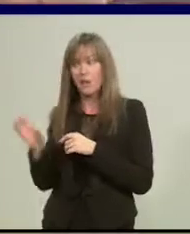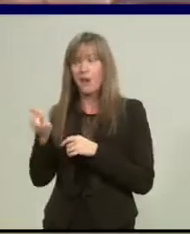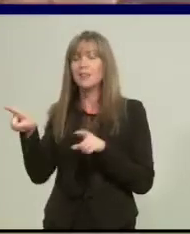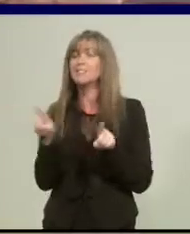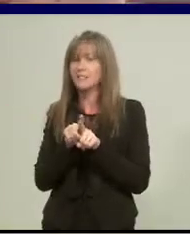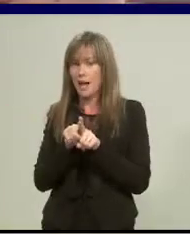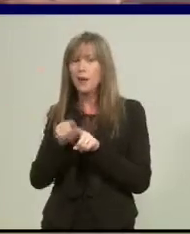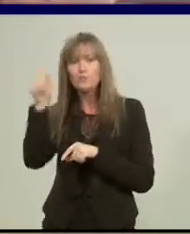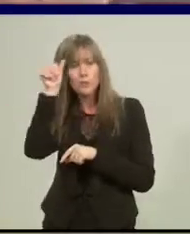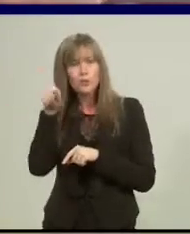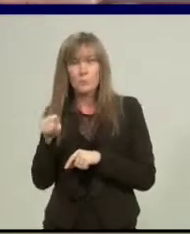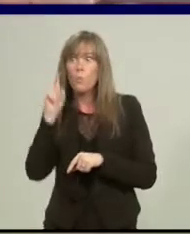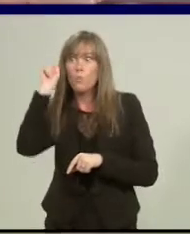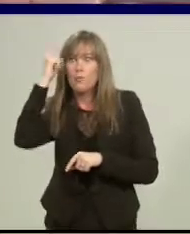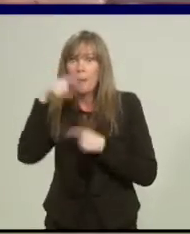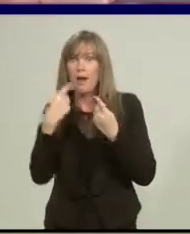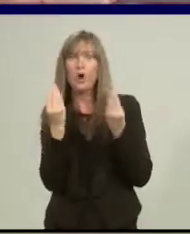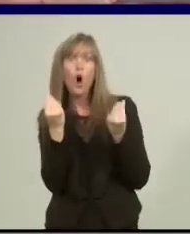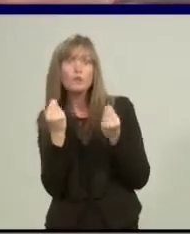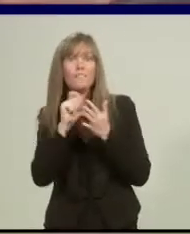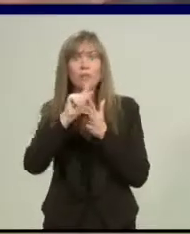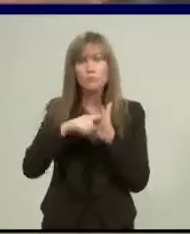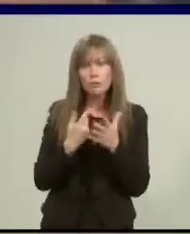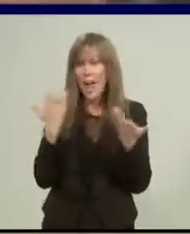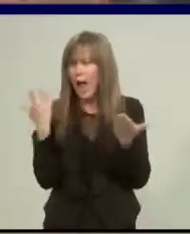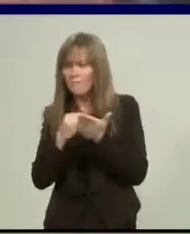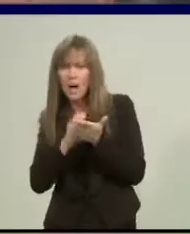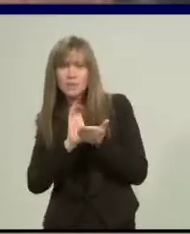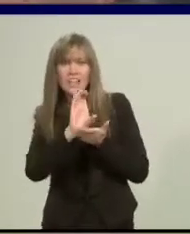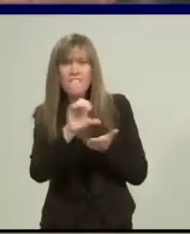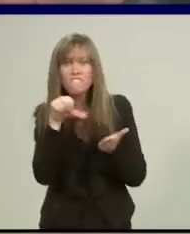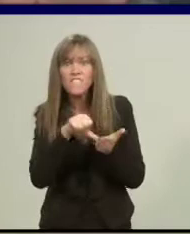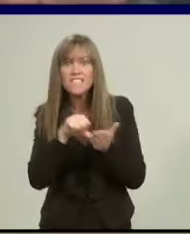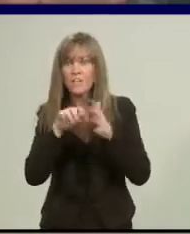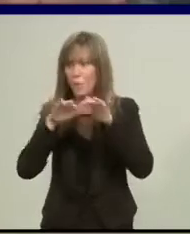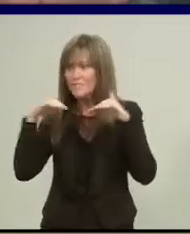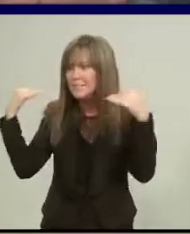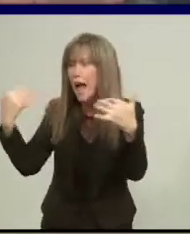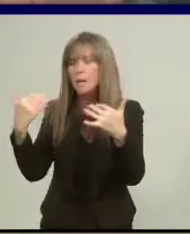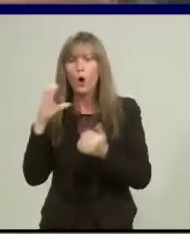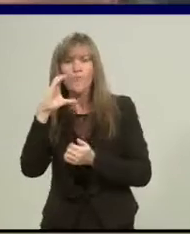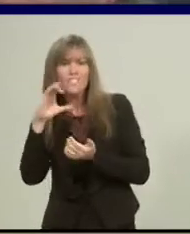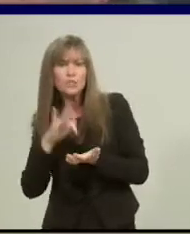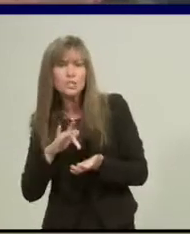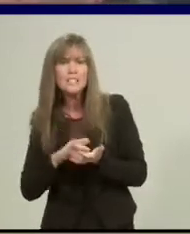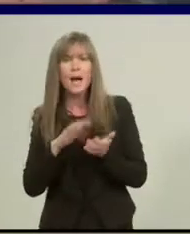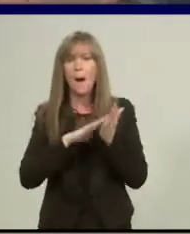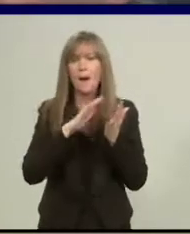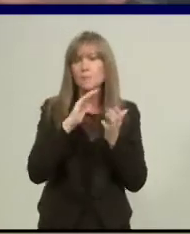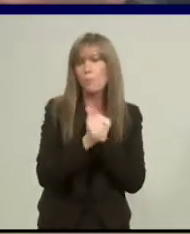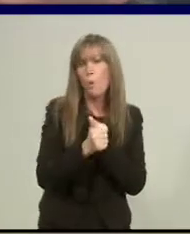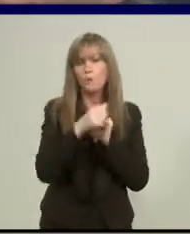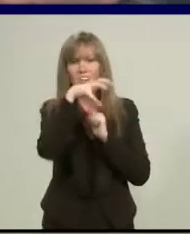really worried about how much these projects are going to cost, how they're going to be funded, to invest in things like stadiums, convention centres, metro sports facilities